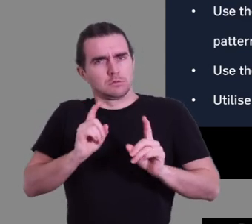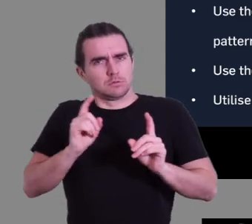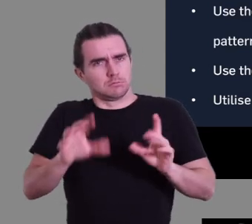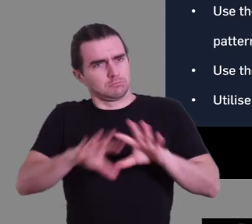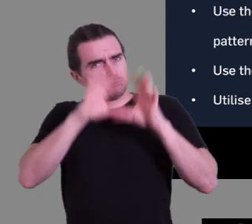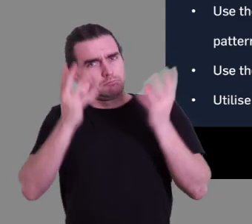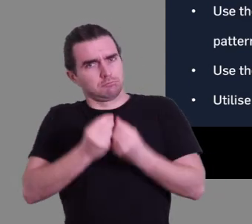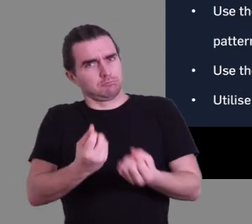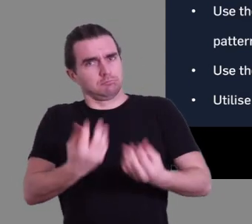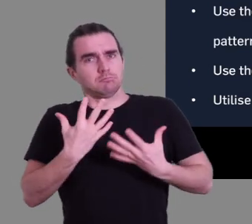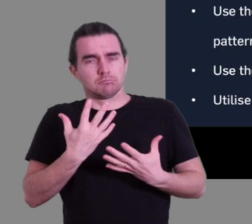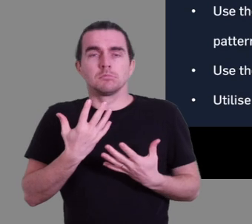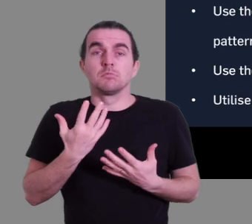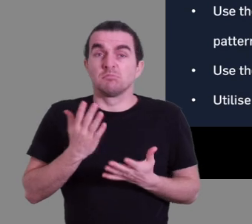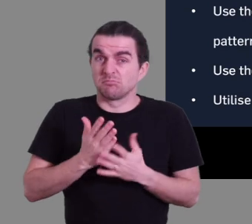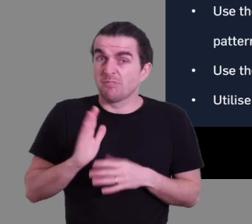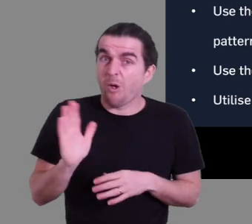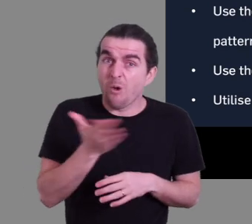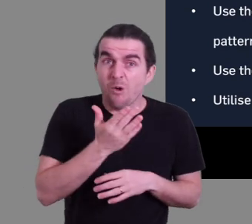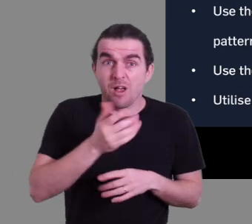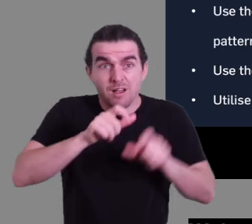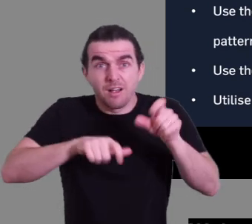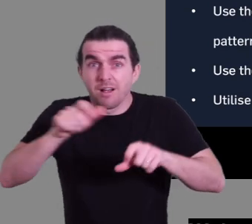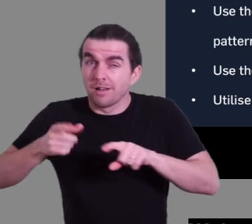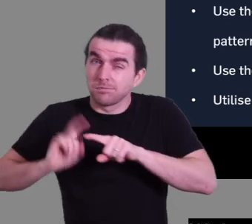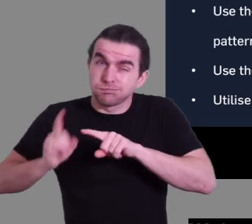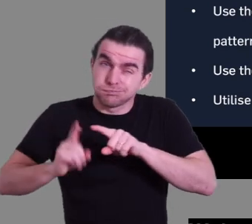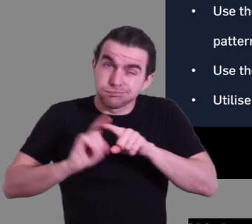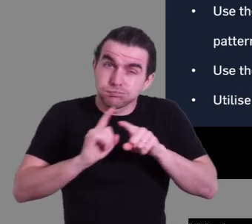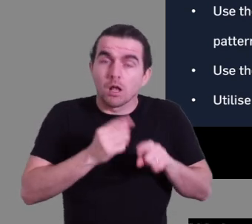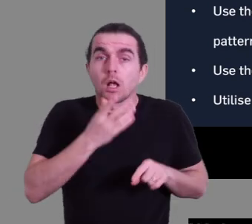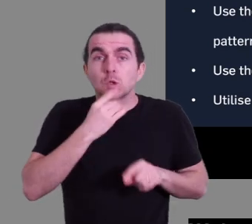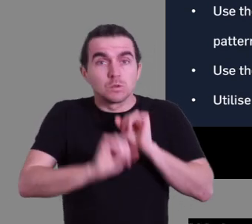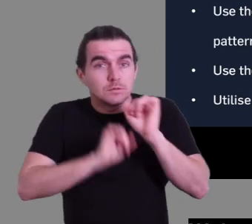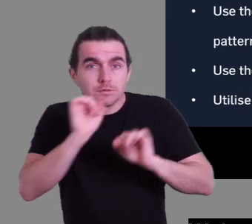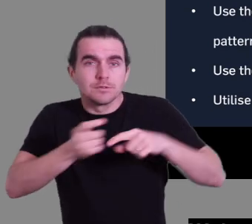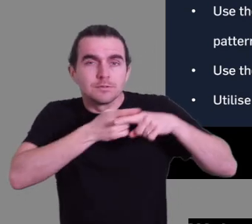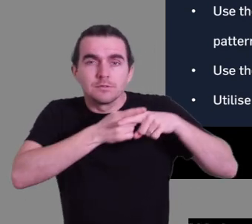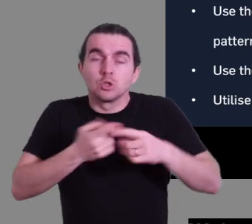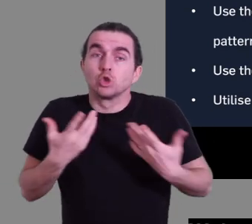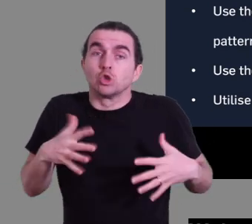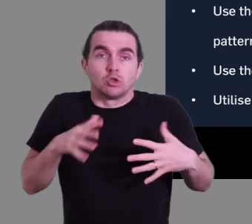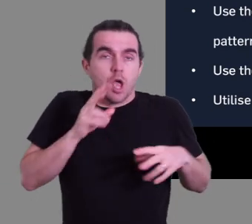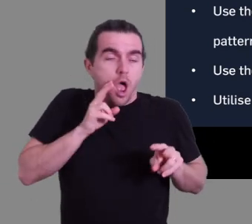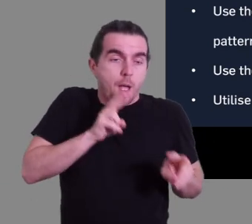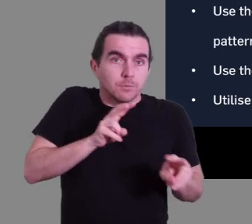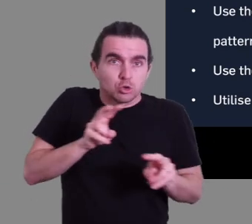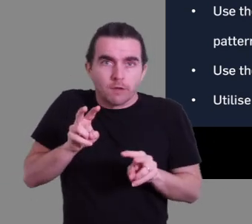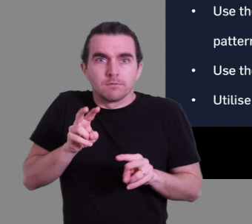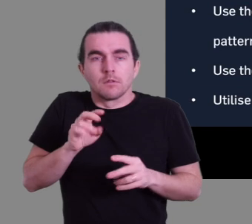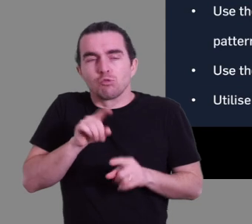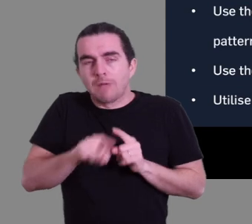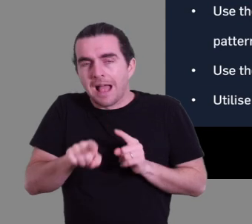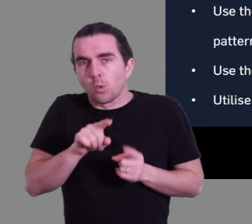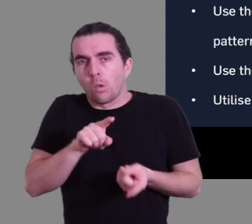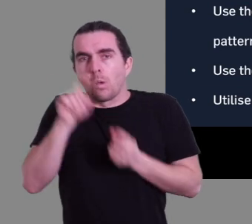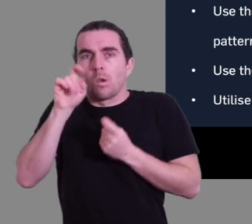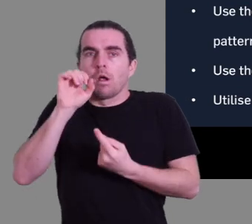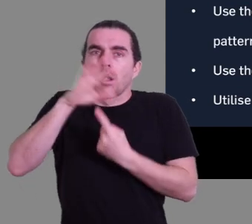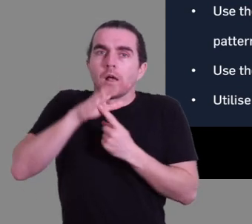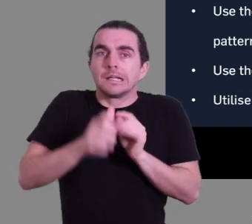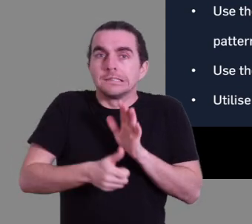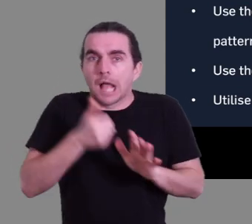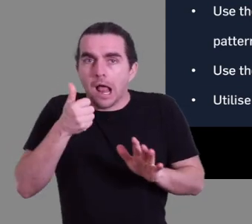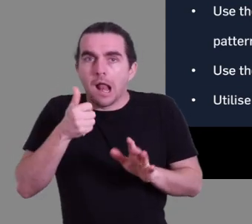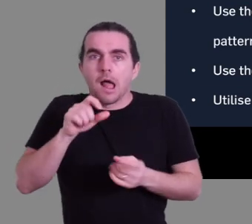the context. Your players are all different. We're using this Quadrant tool as an observational tool to get key skills and